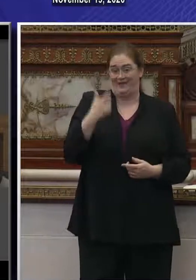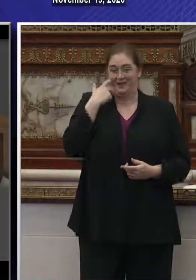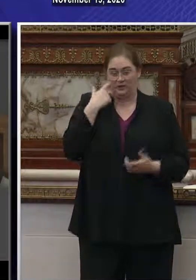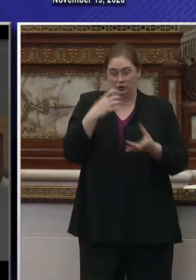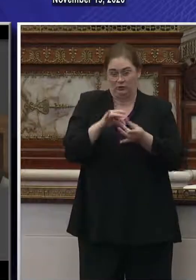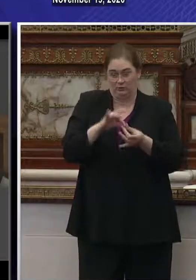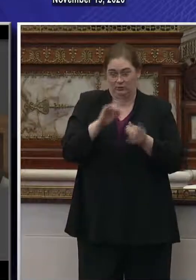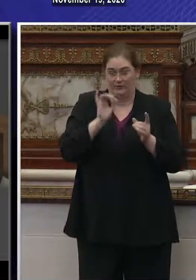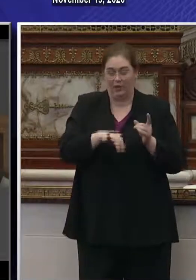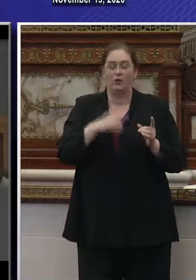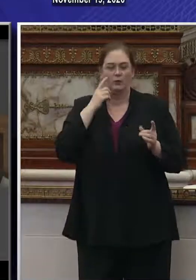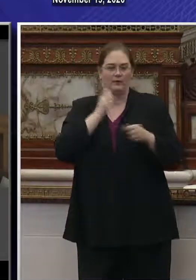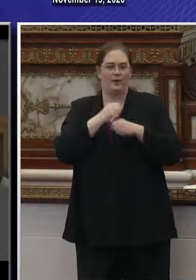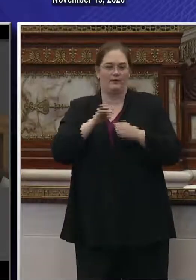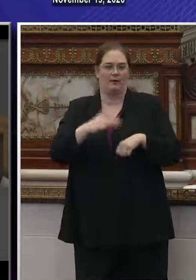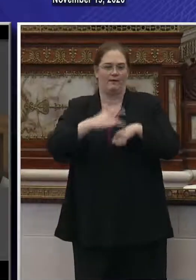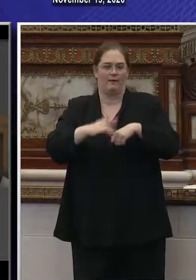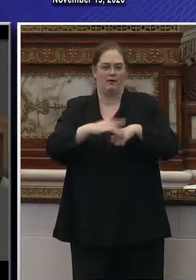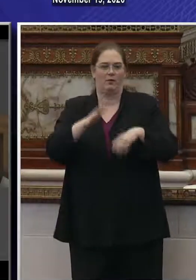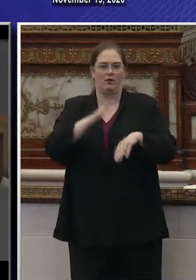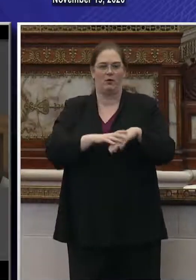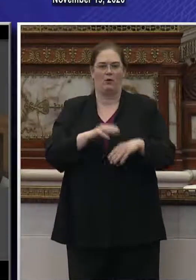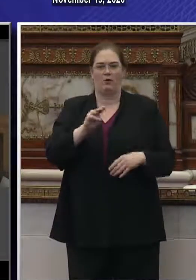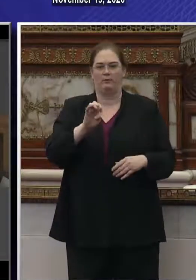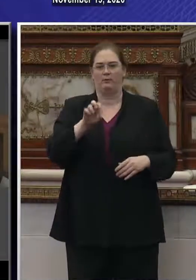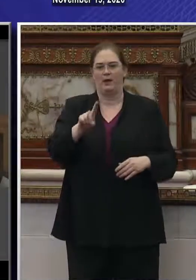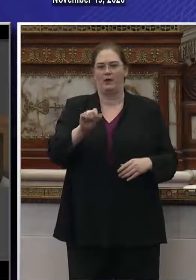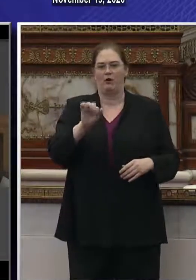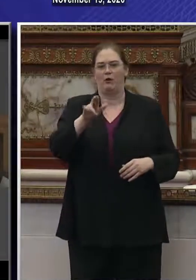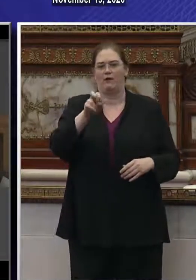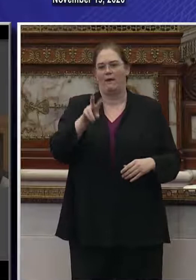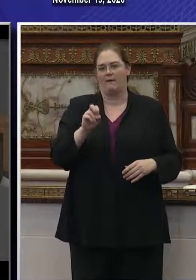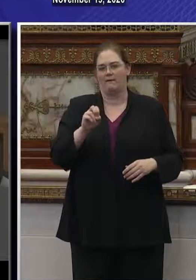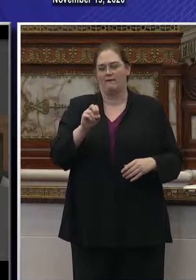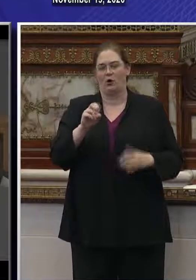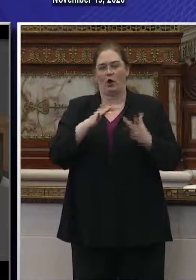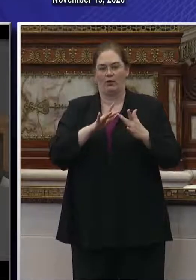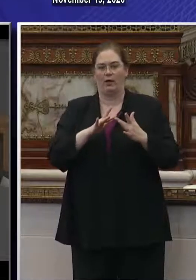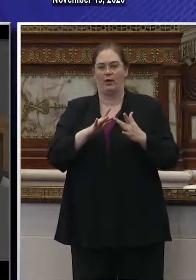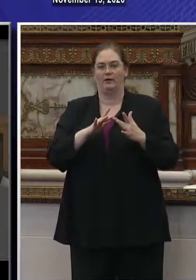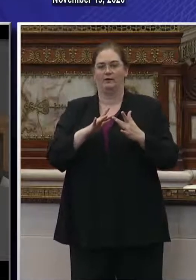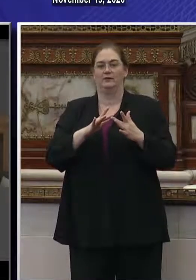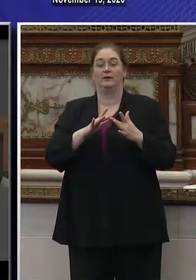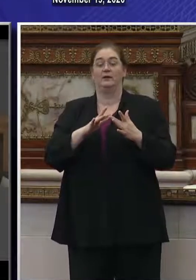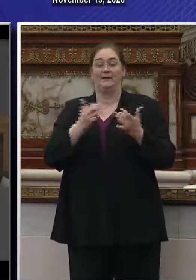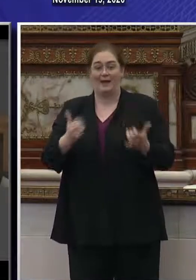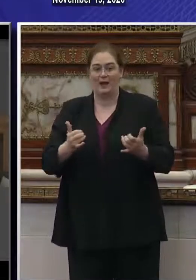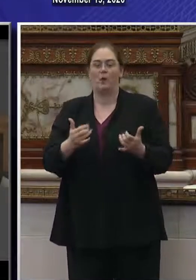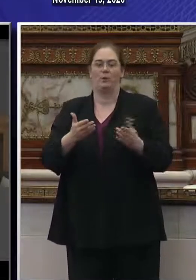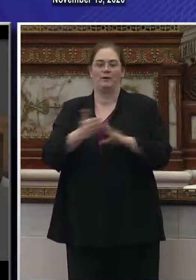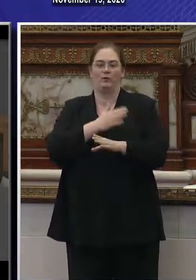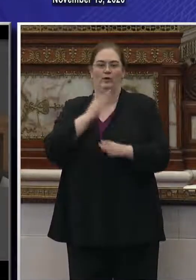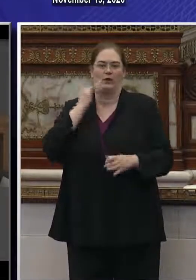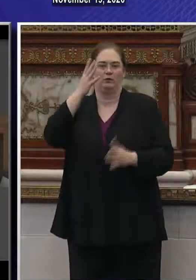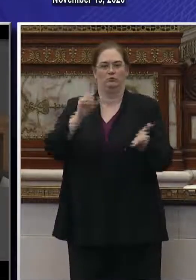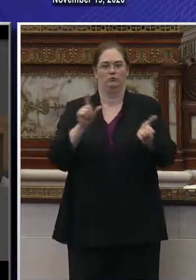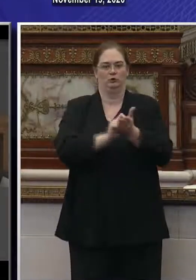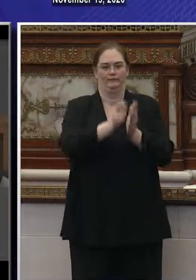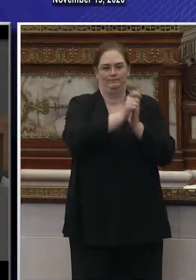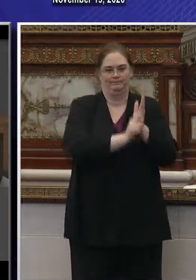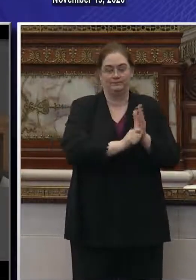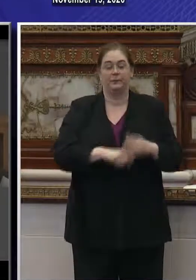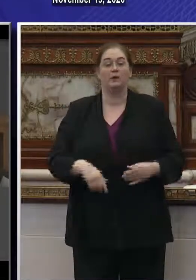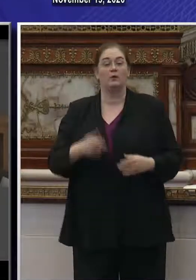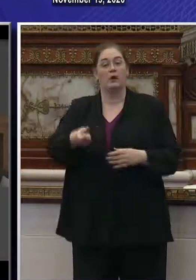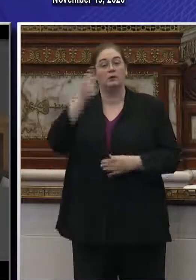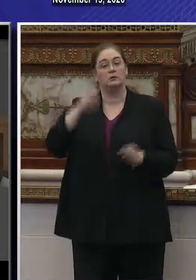referred to, we've made that available on medRxiv online before it's available in print. We also understand the